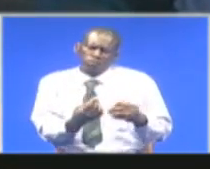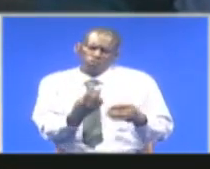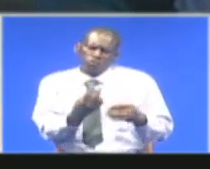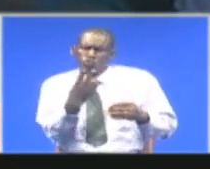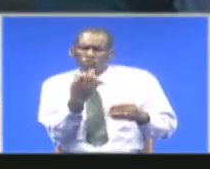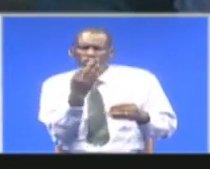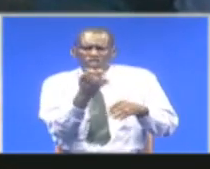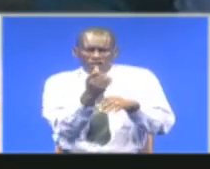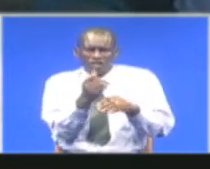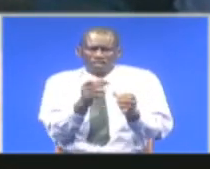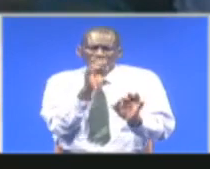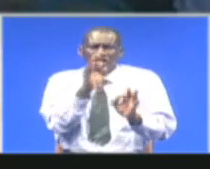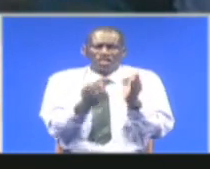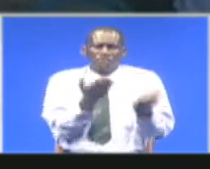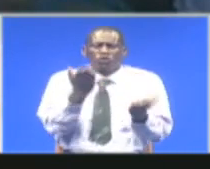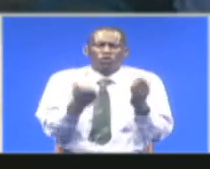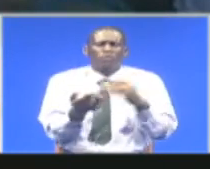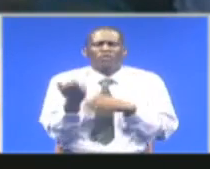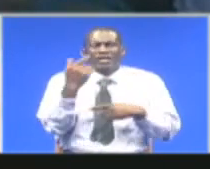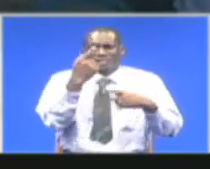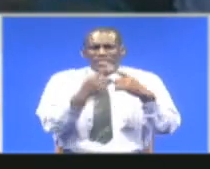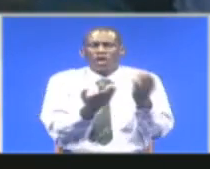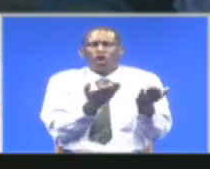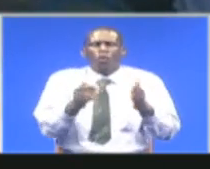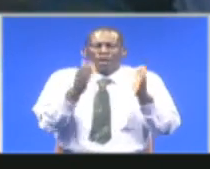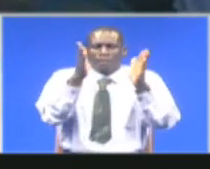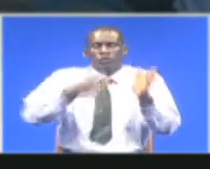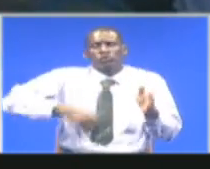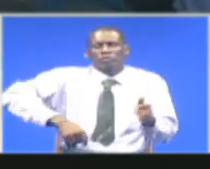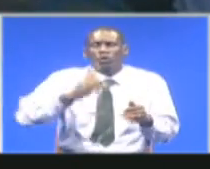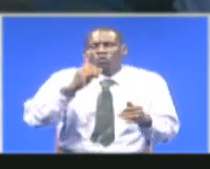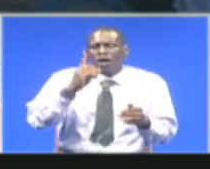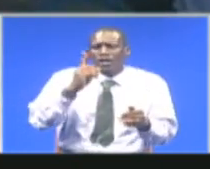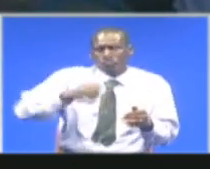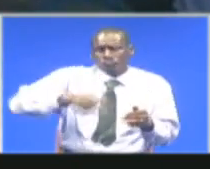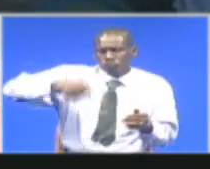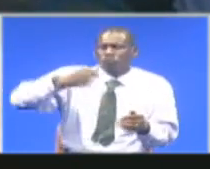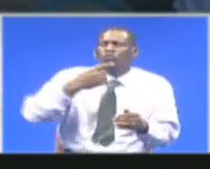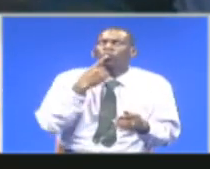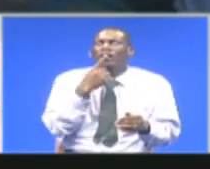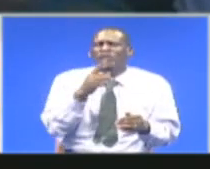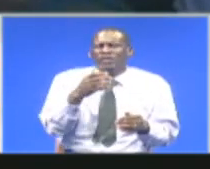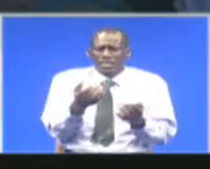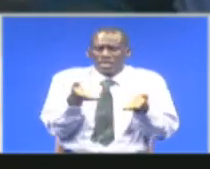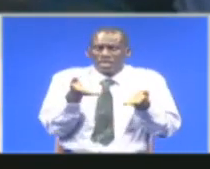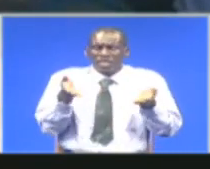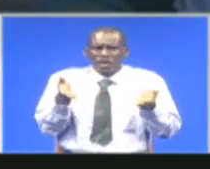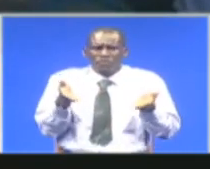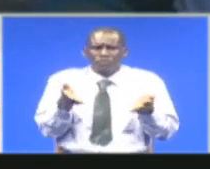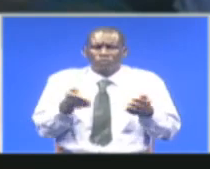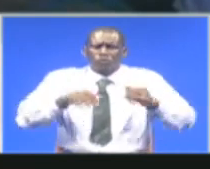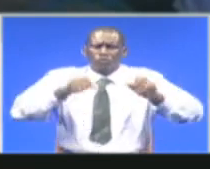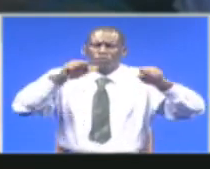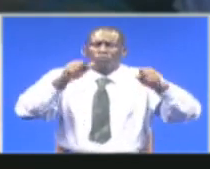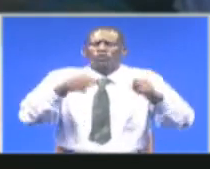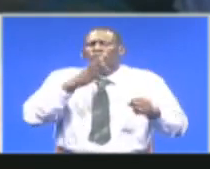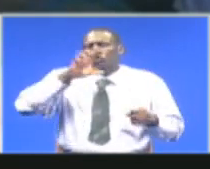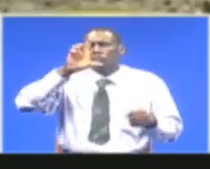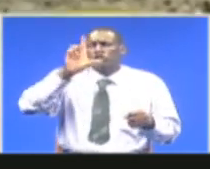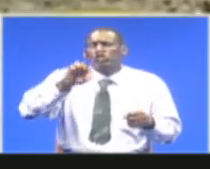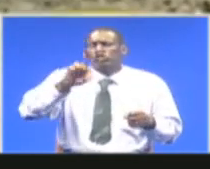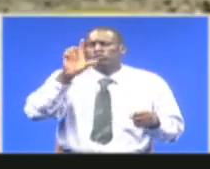3 ukilinganisha na kipindi cha mwaka jana ambapo mtu alikuwa ananunua mtungi mmoja pengine shilingi 100. Kwa hiyo kwa sasa hivi huenda maji yakawa bei